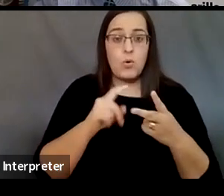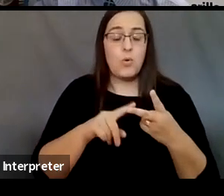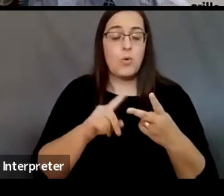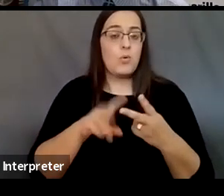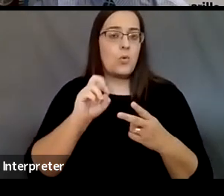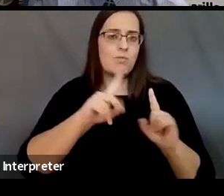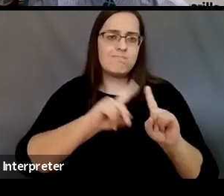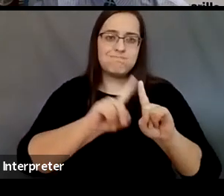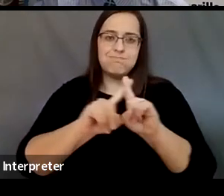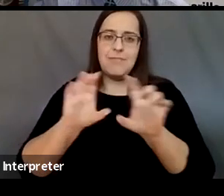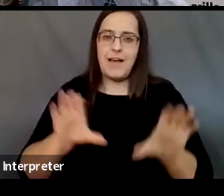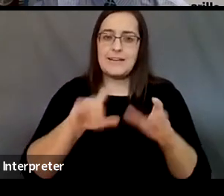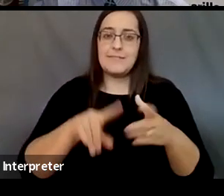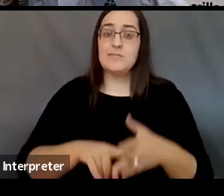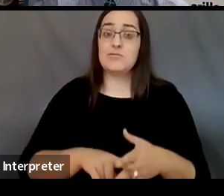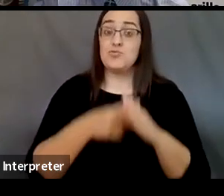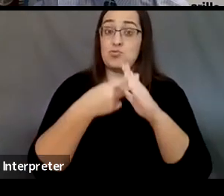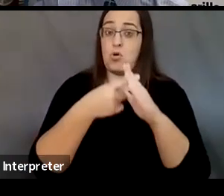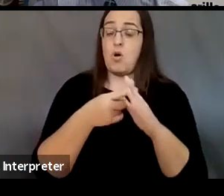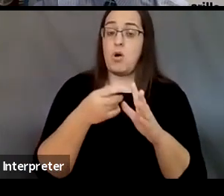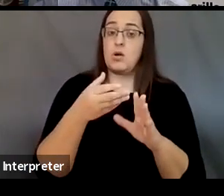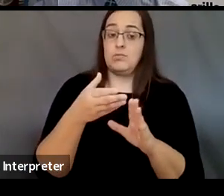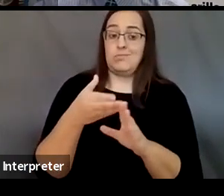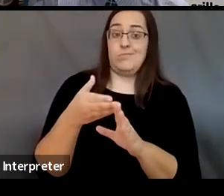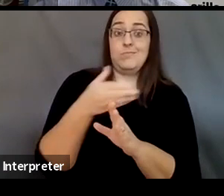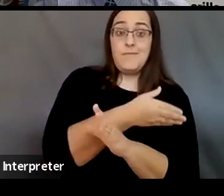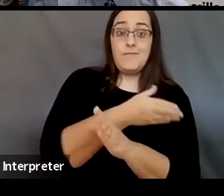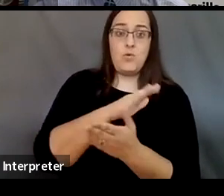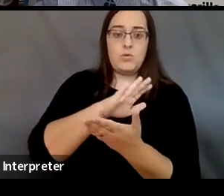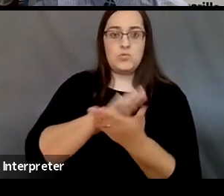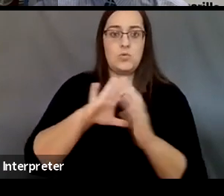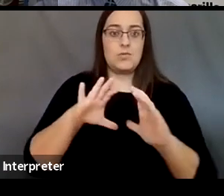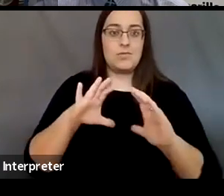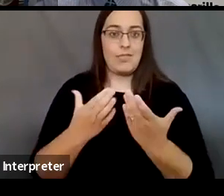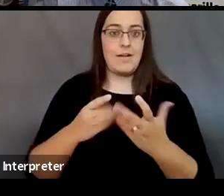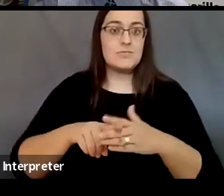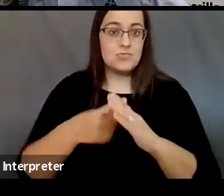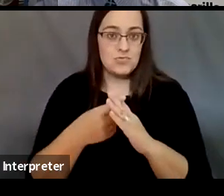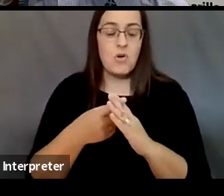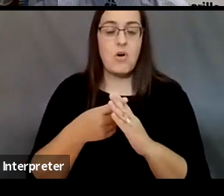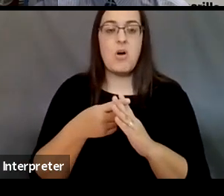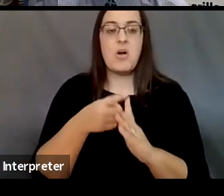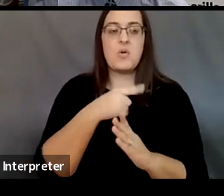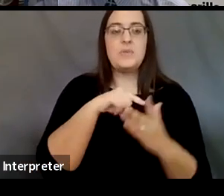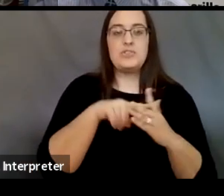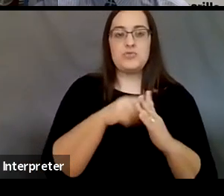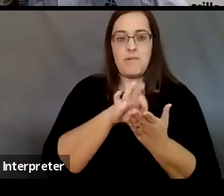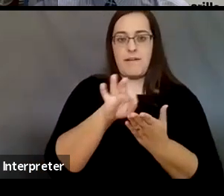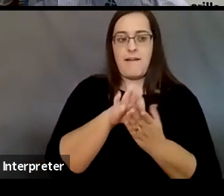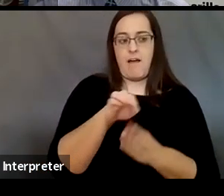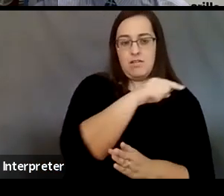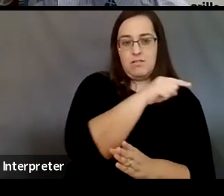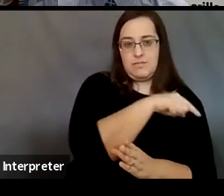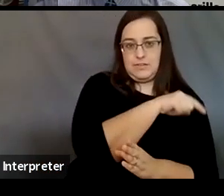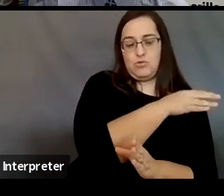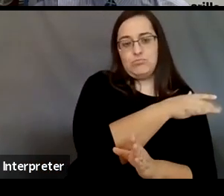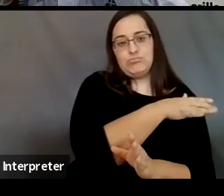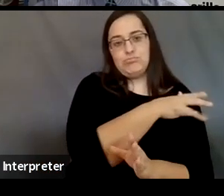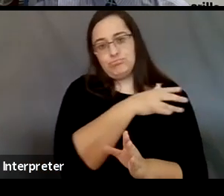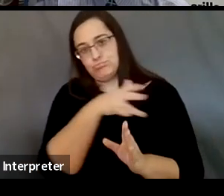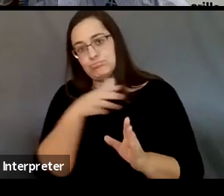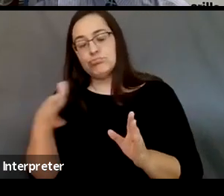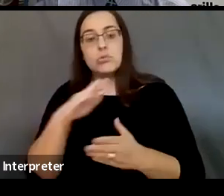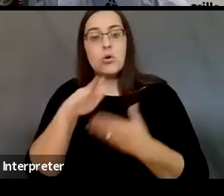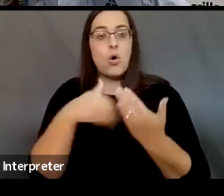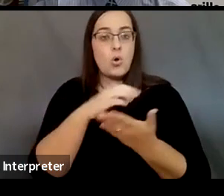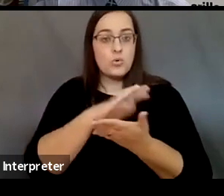before the official day of school, but they were having school sanctioned activities. And so all school related cases